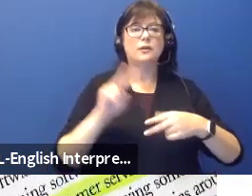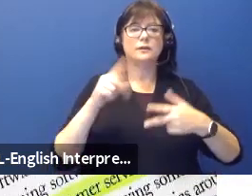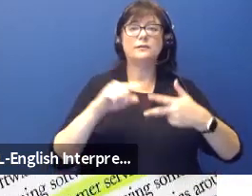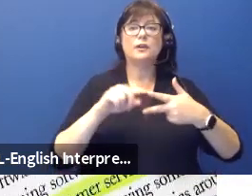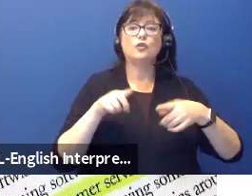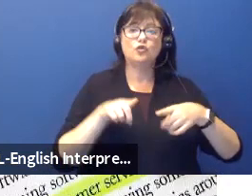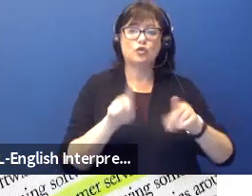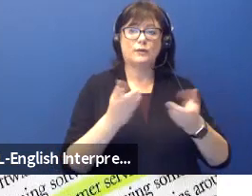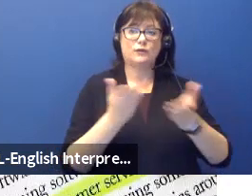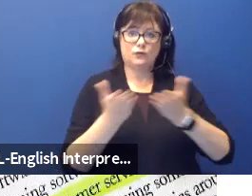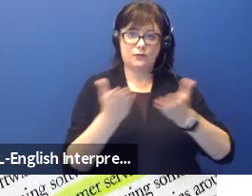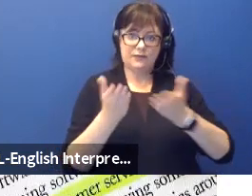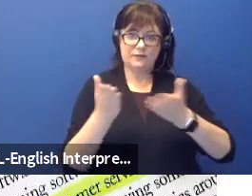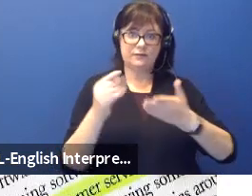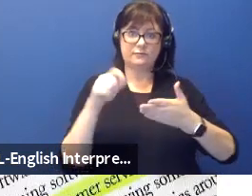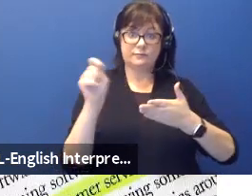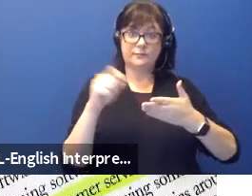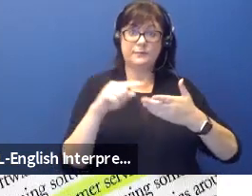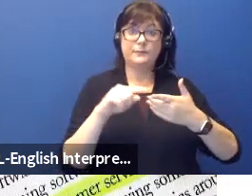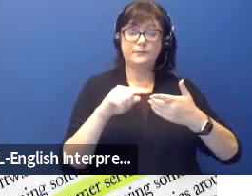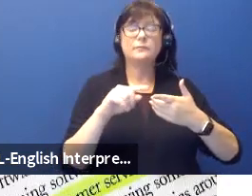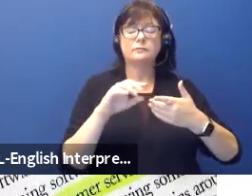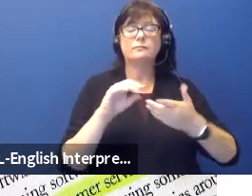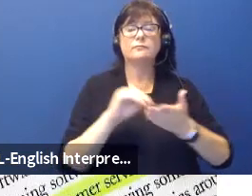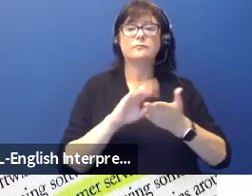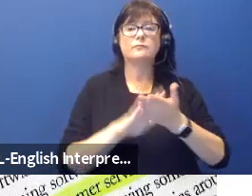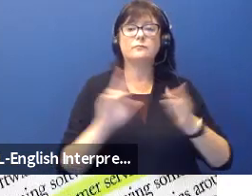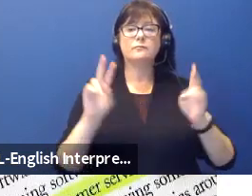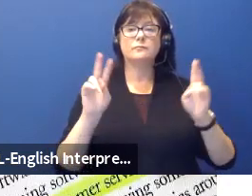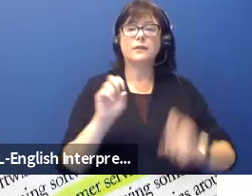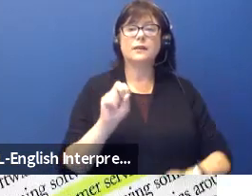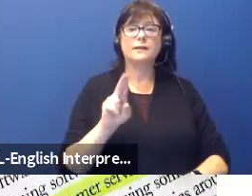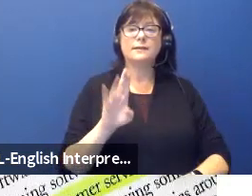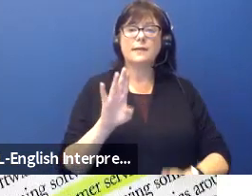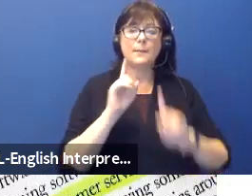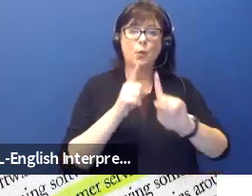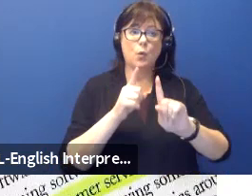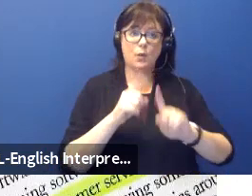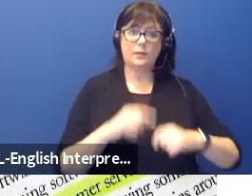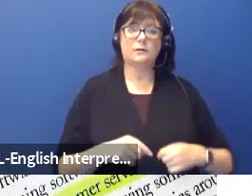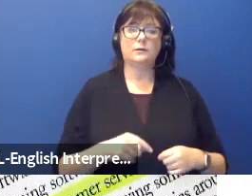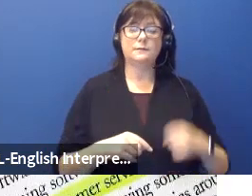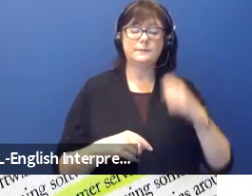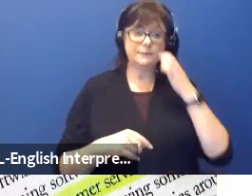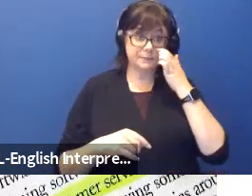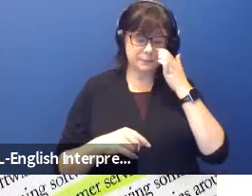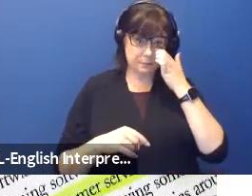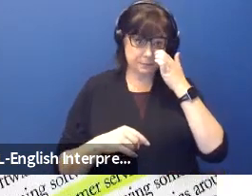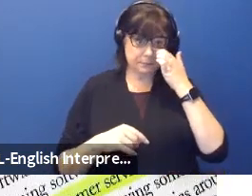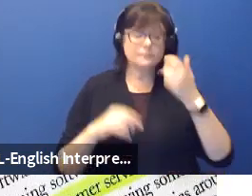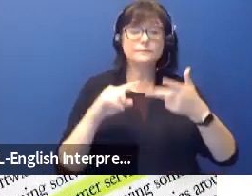that as a sub goal underneath your learner plan. Or you